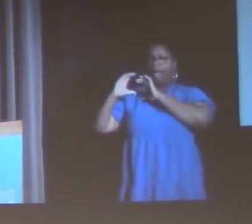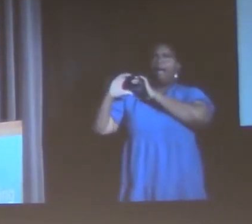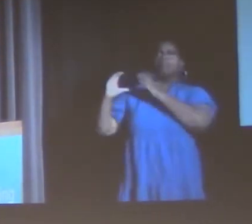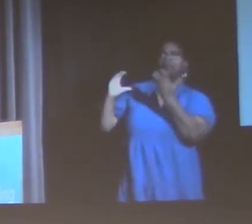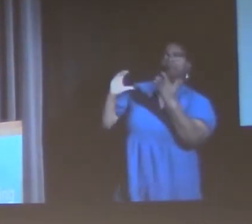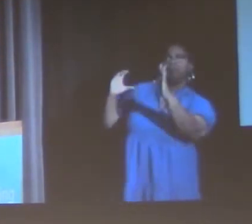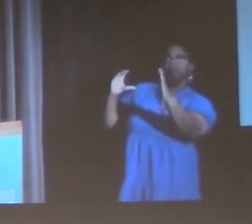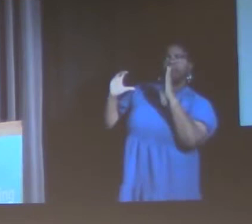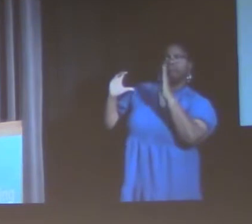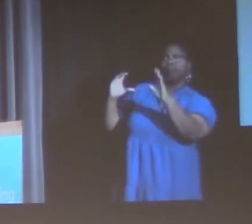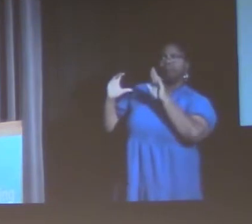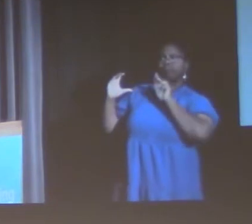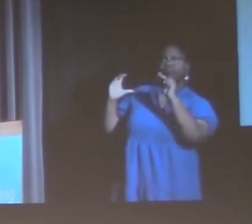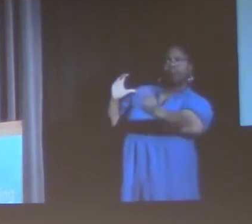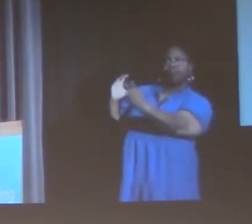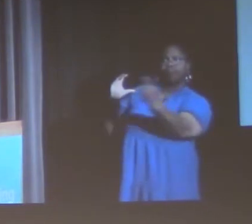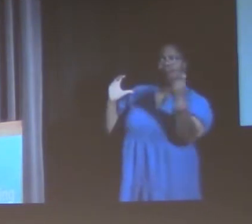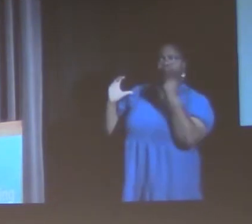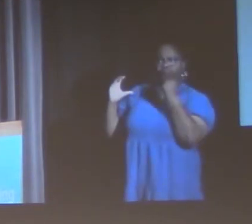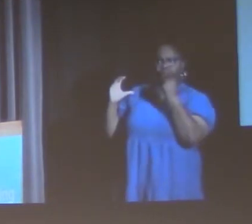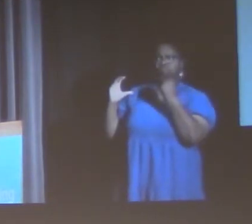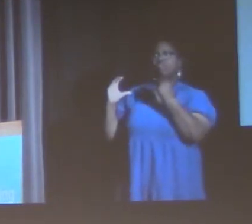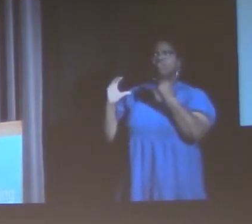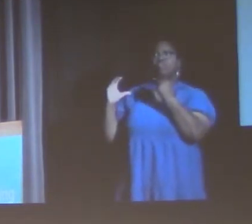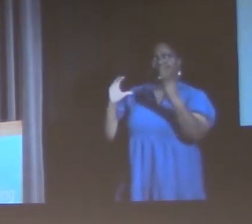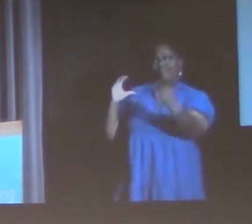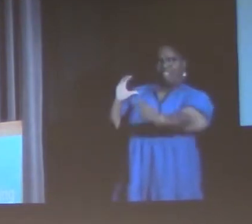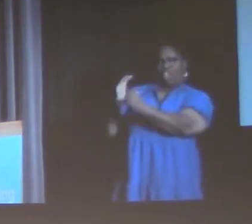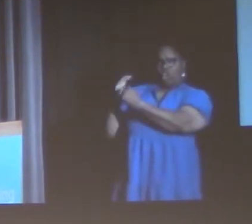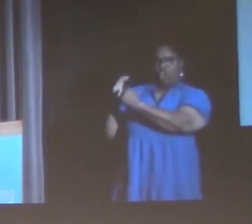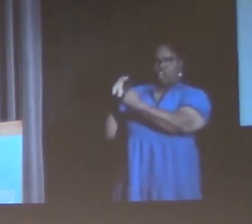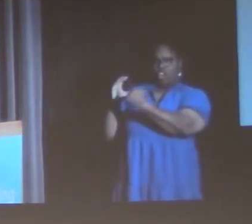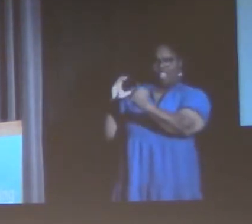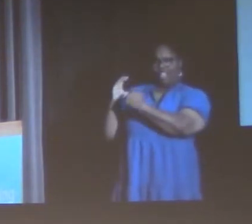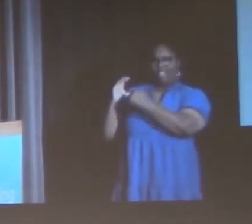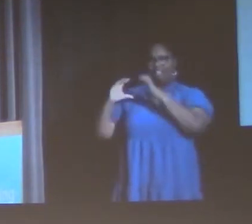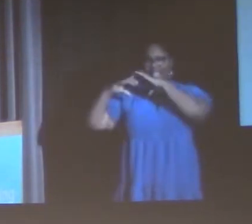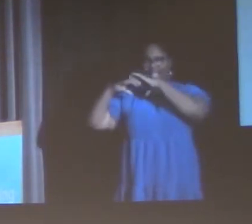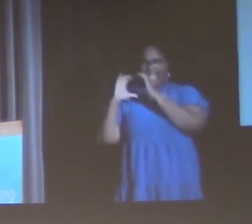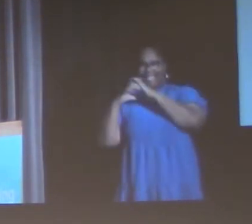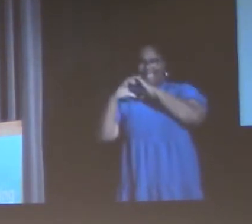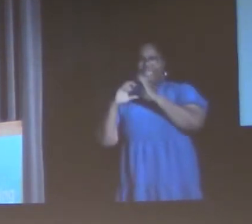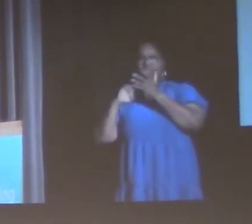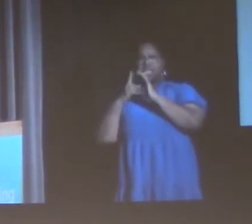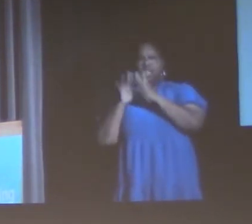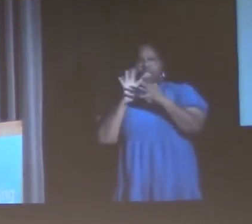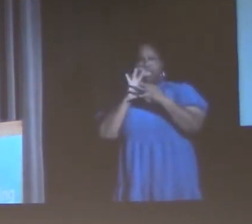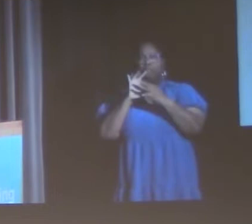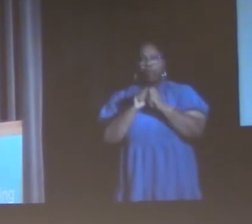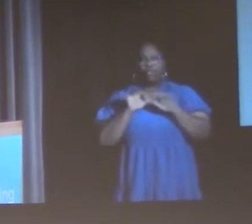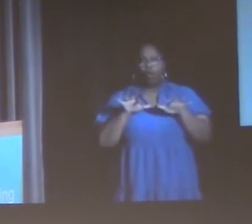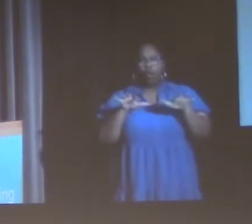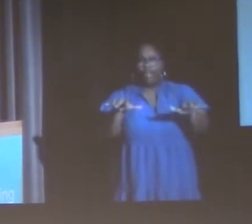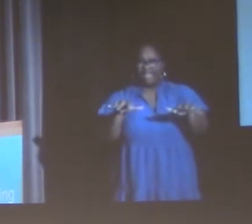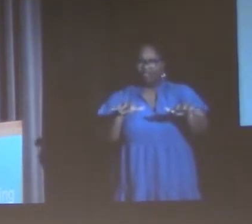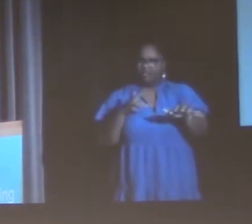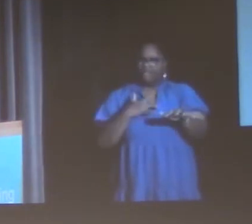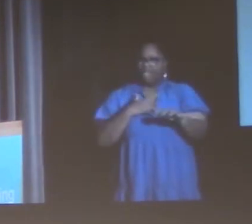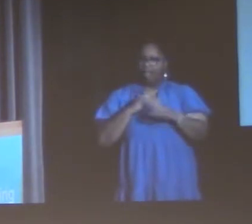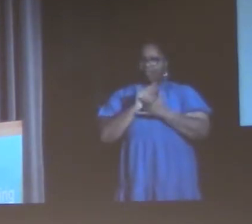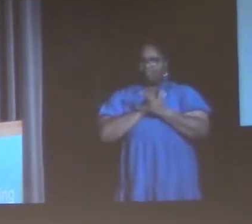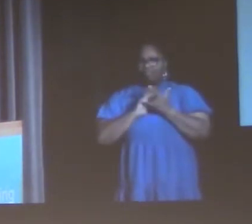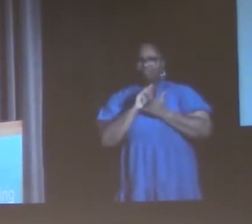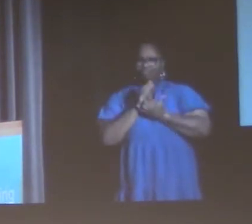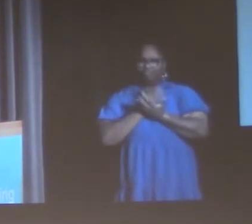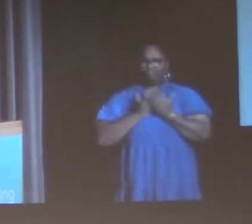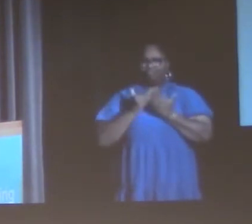subject speaks directly to the lens, therefore directly to the audience, so that you feel an intimacy, and that's the objective. Therefore, I have